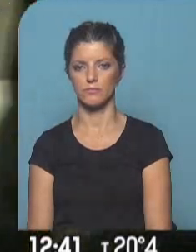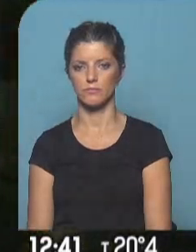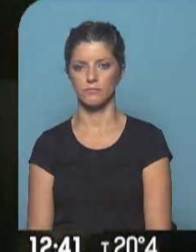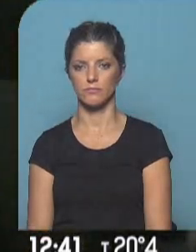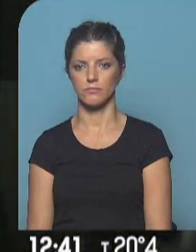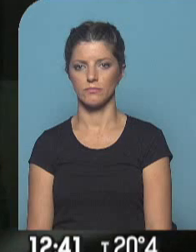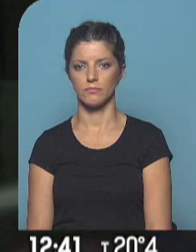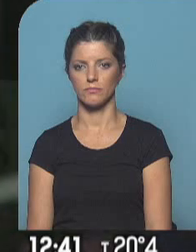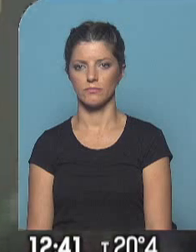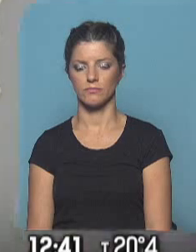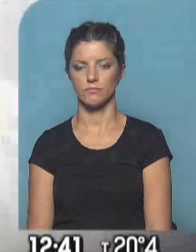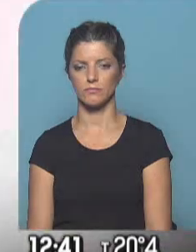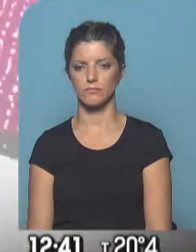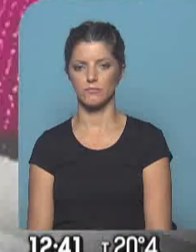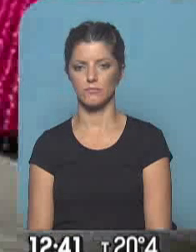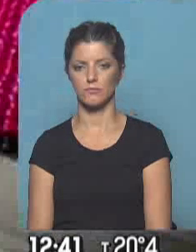respond?